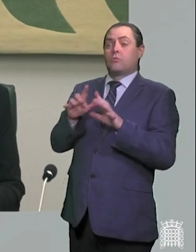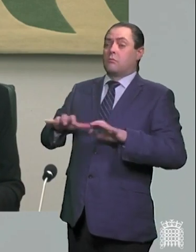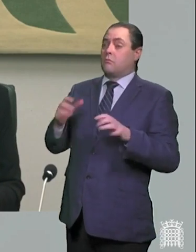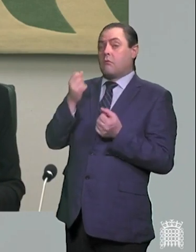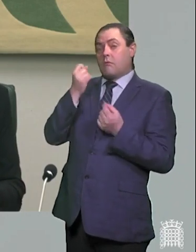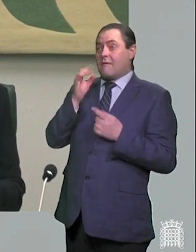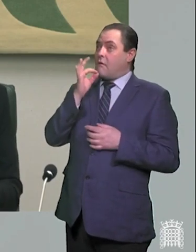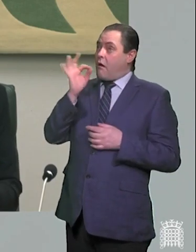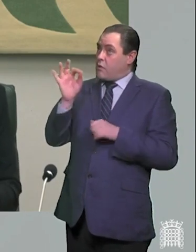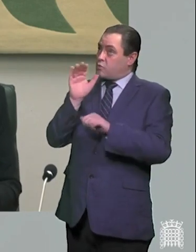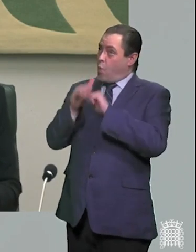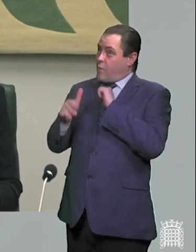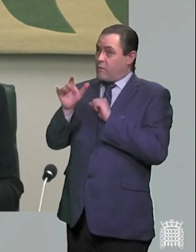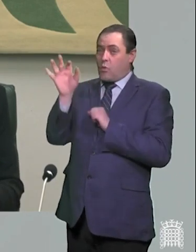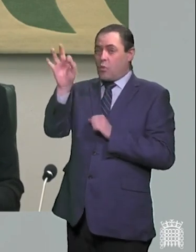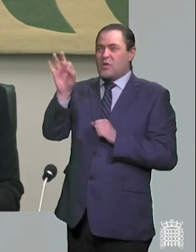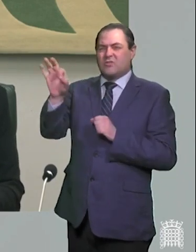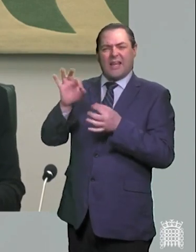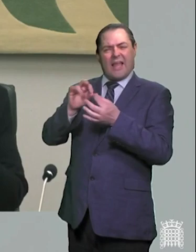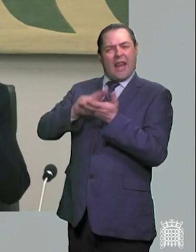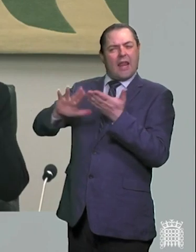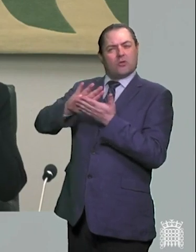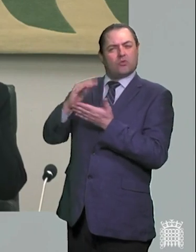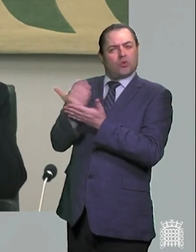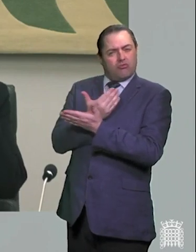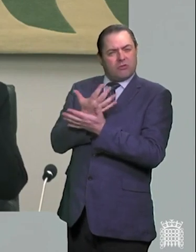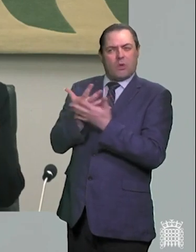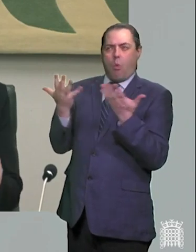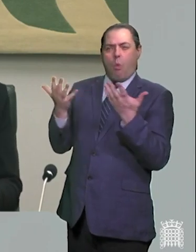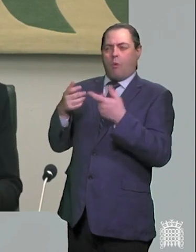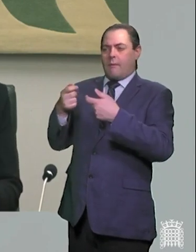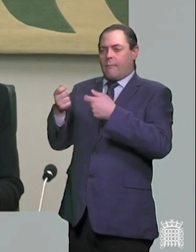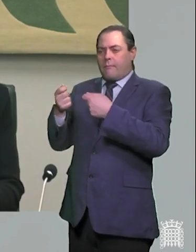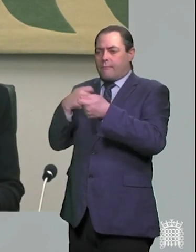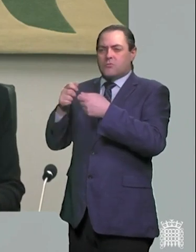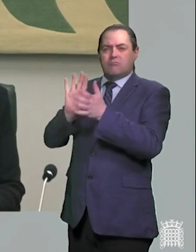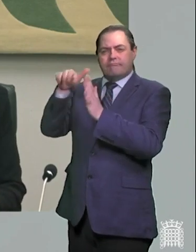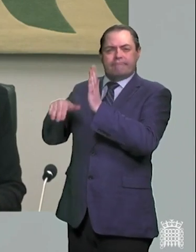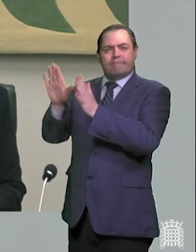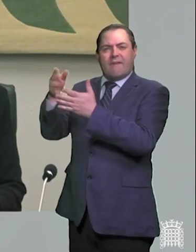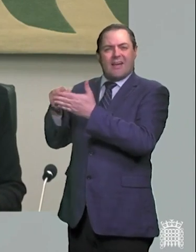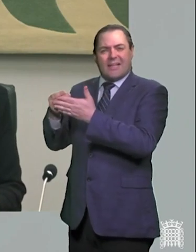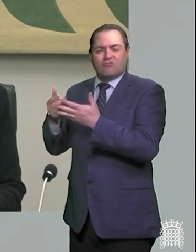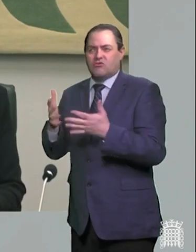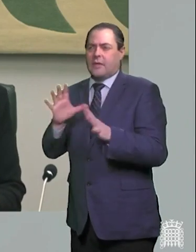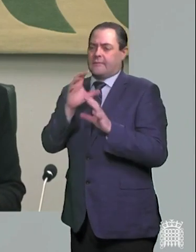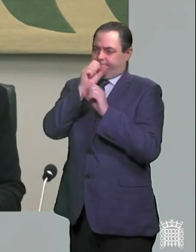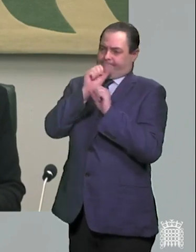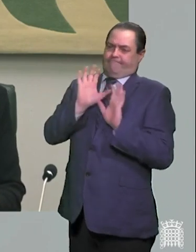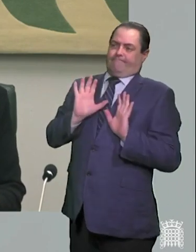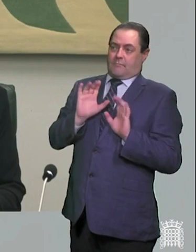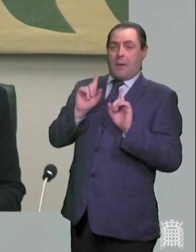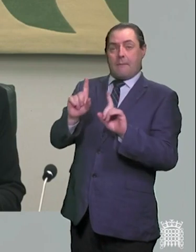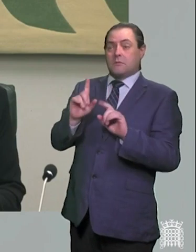on matters which relate to national security or market sensitivity. But misleading intentionally